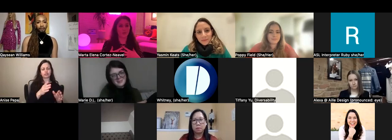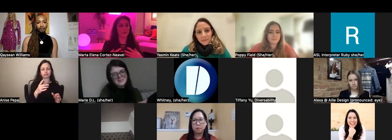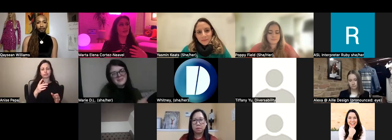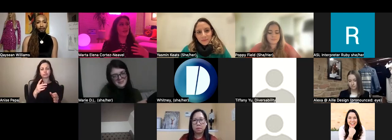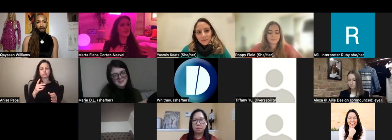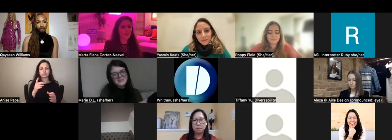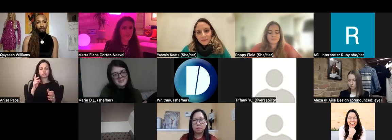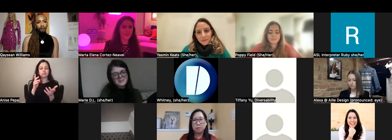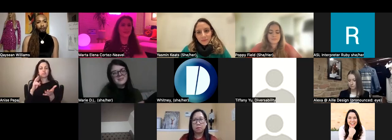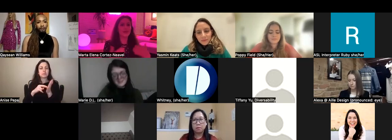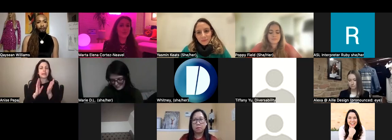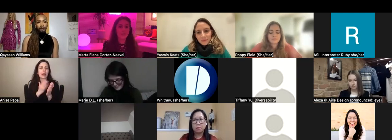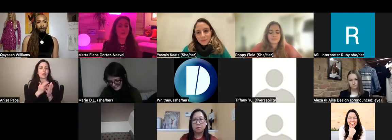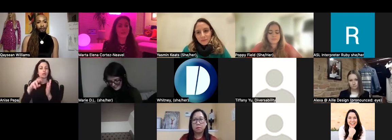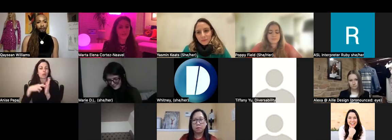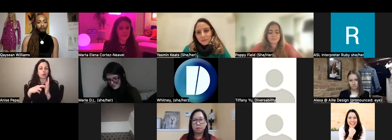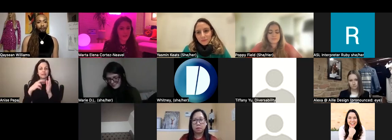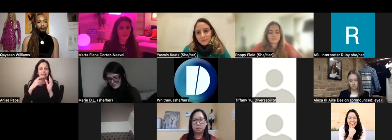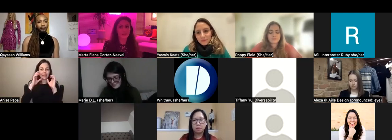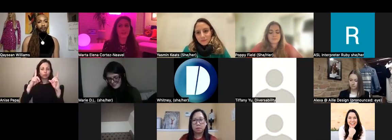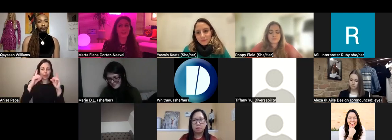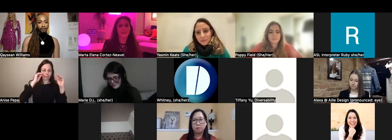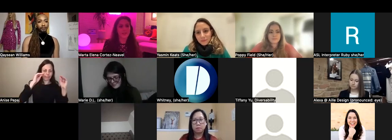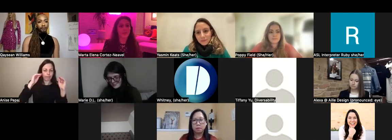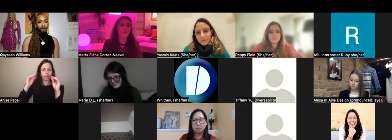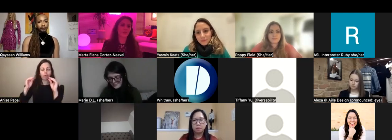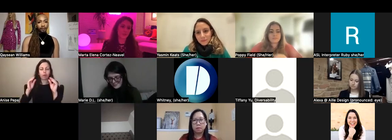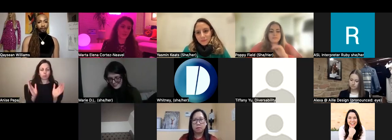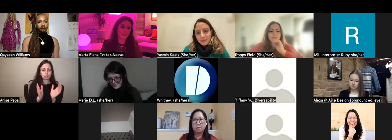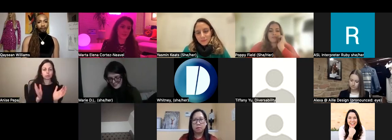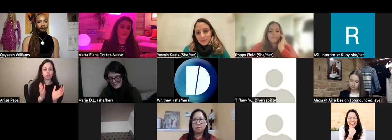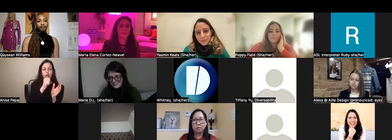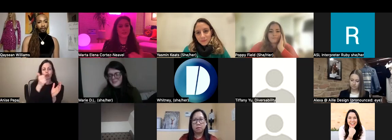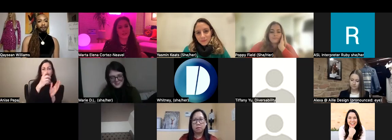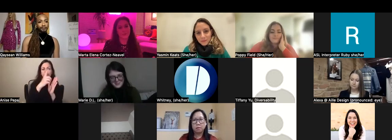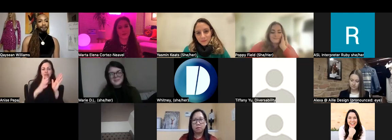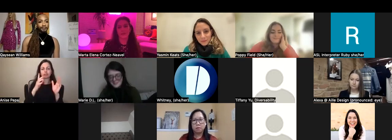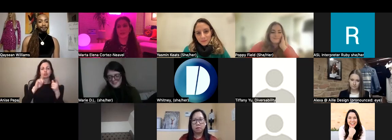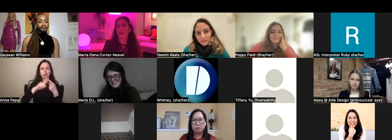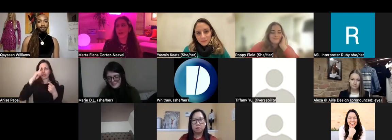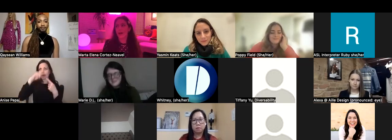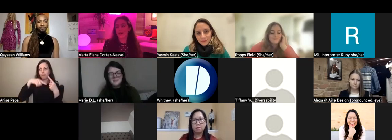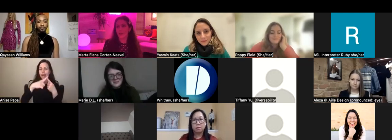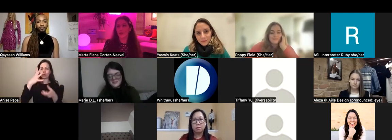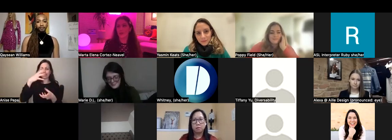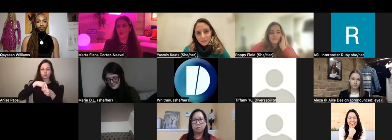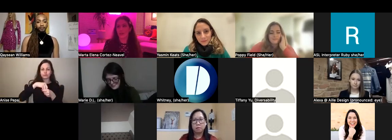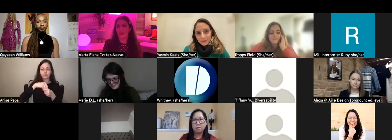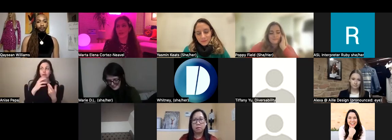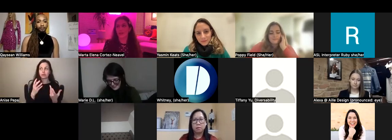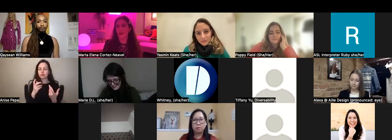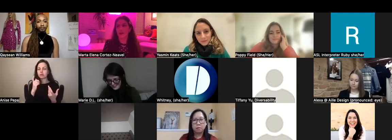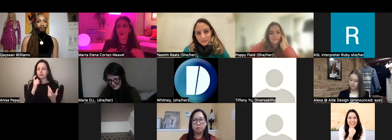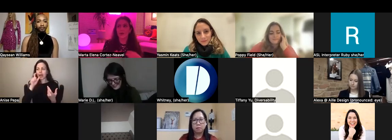role is educating and like pushing other designers to just think more inclusively. So it's like less about like, you know, just